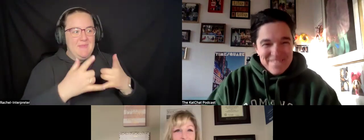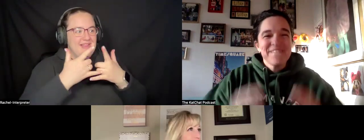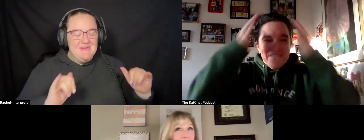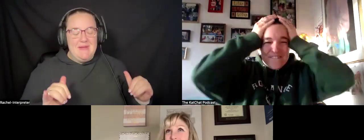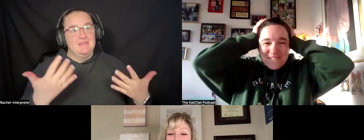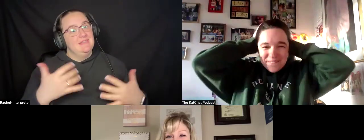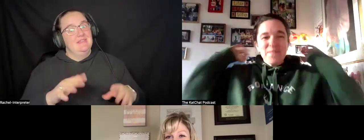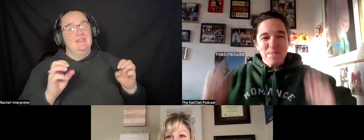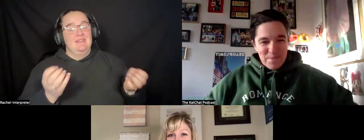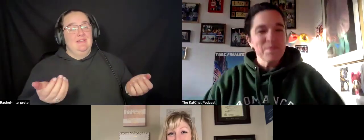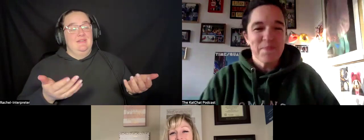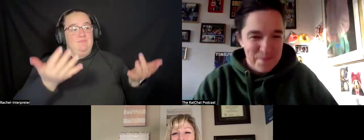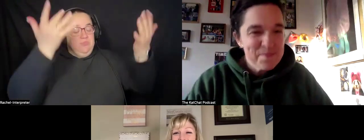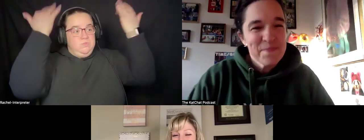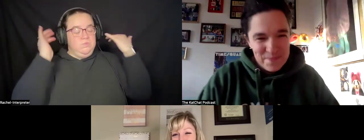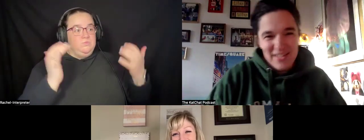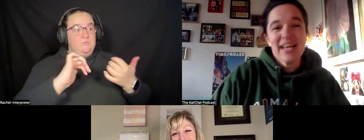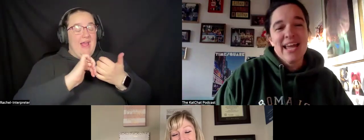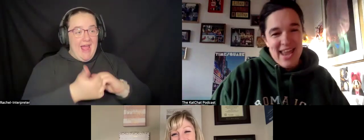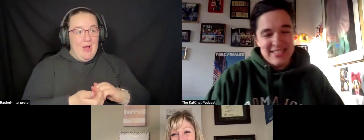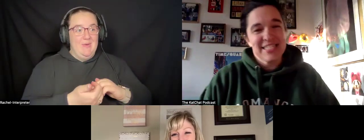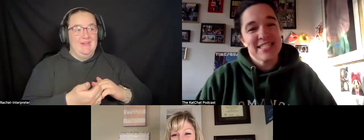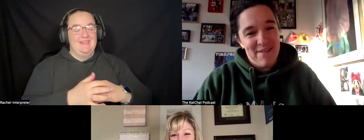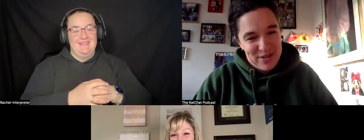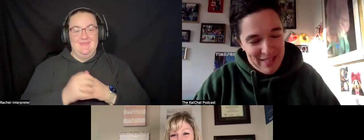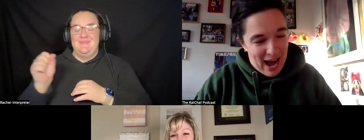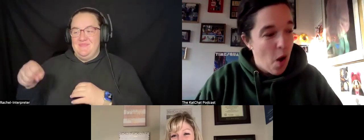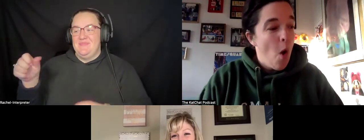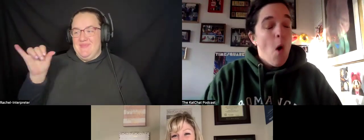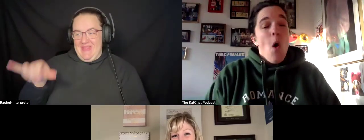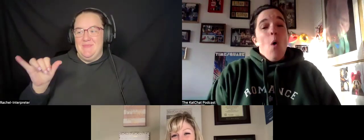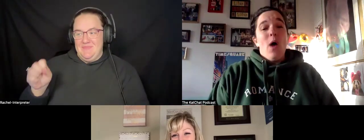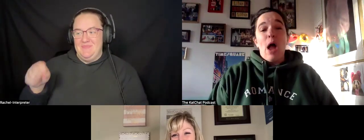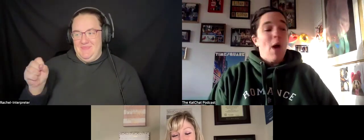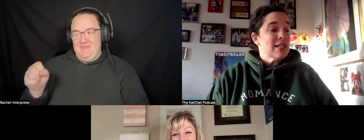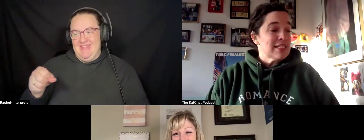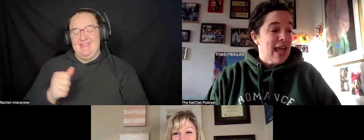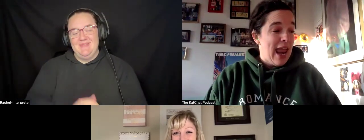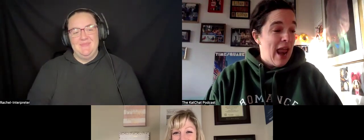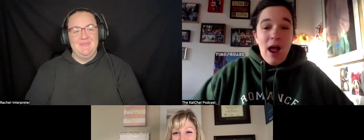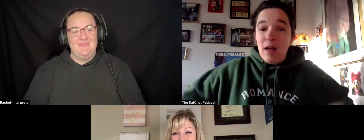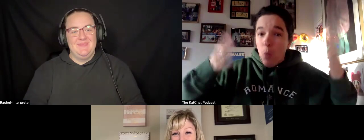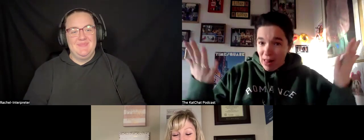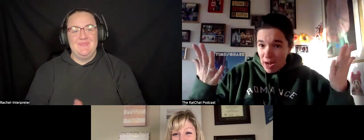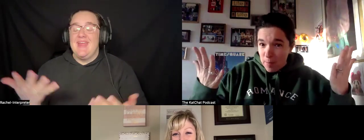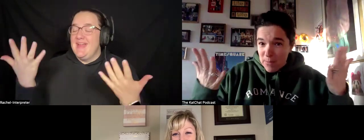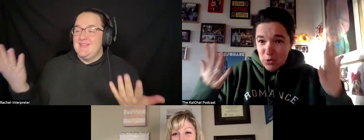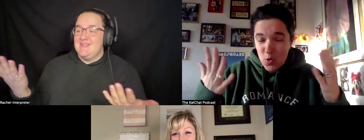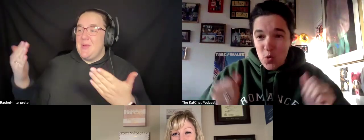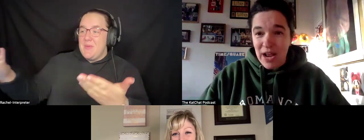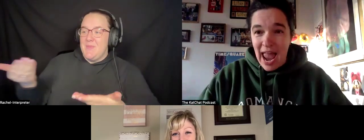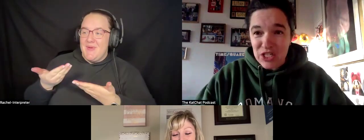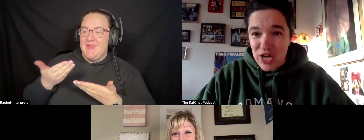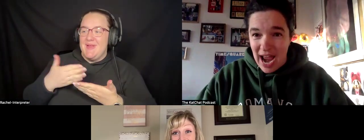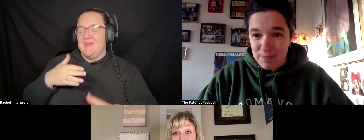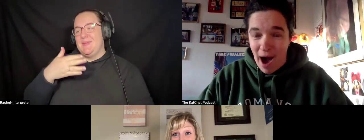like, how? Yeah, definitely. Well, I wanted to say welcome